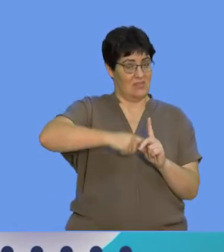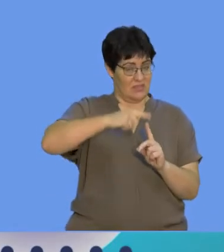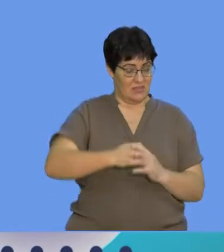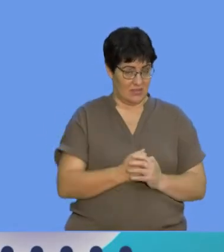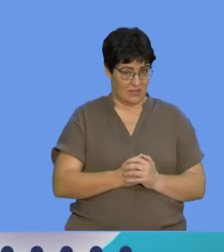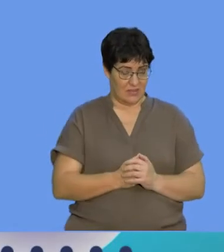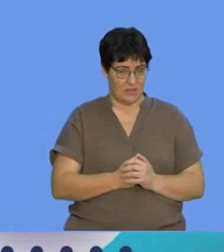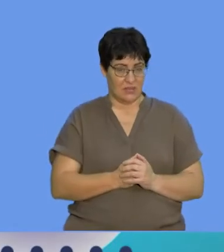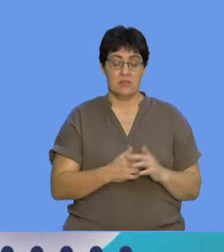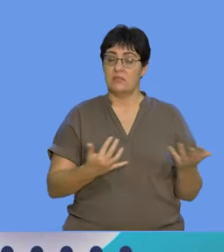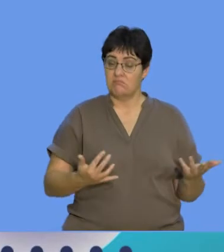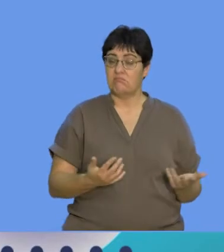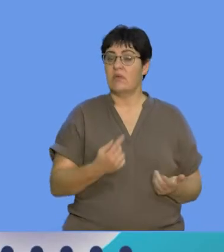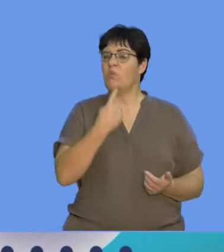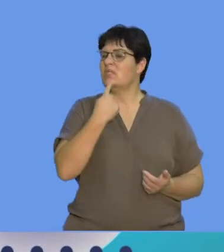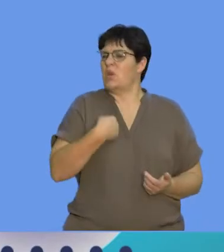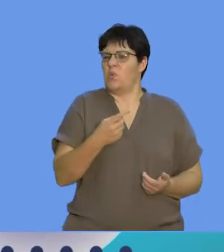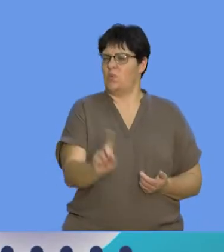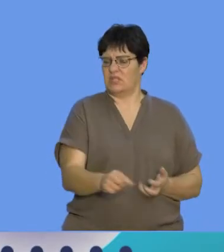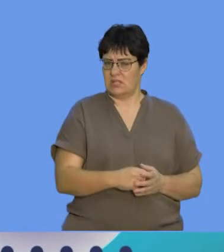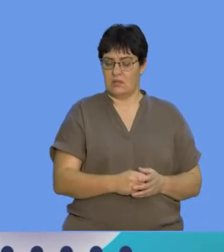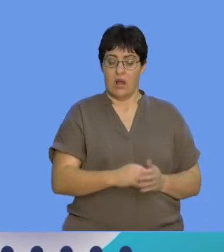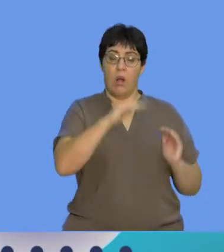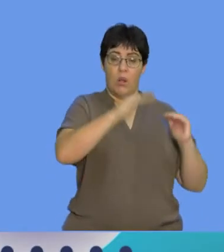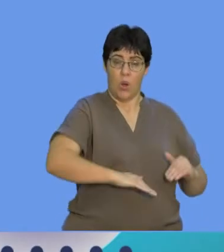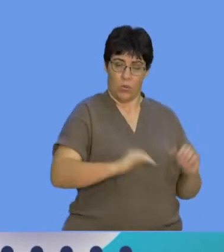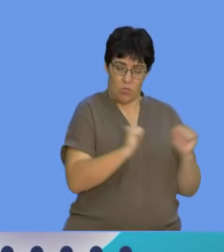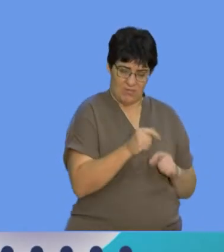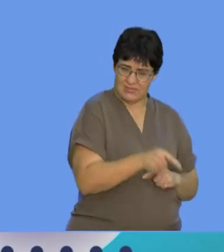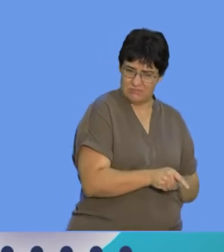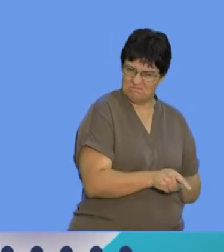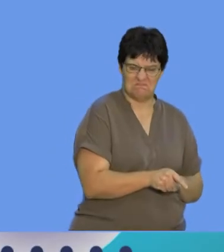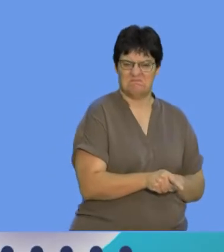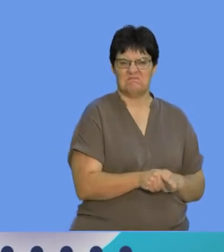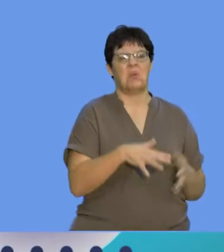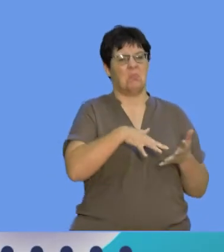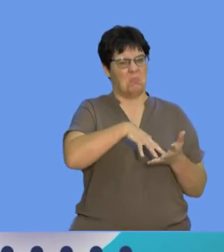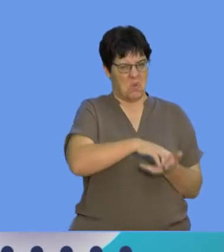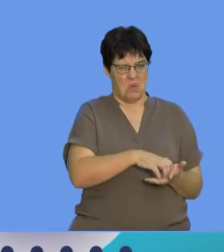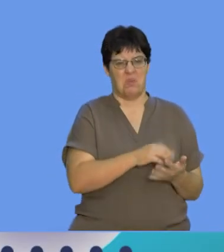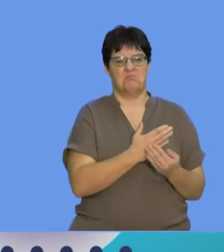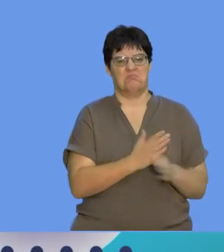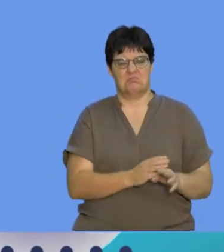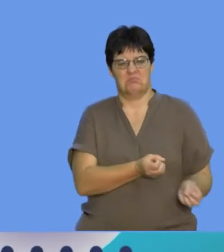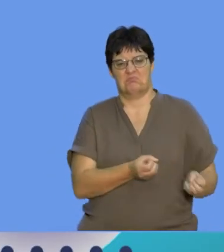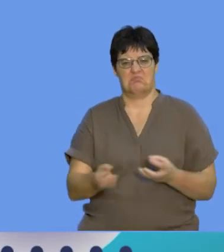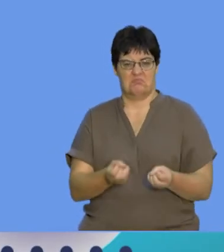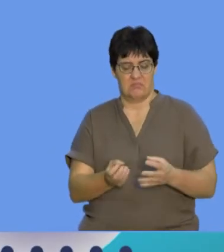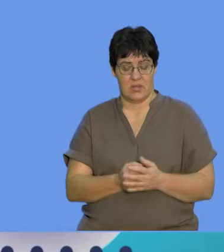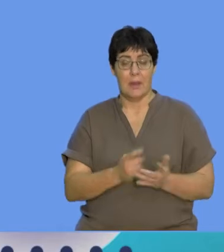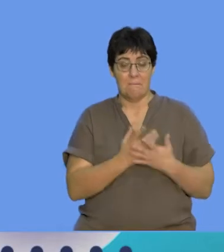exist. So in other words, we are simply saying that at low temperatures, they tend to be, poor electrical conductors, but as